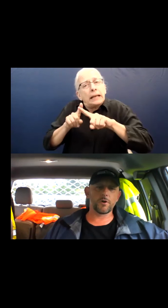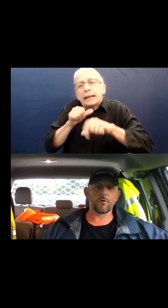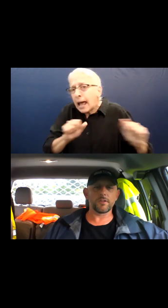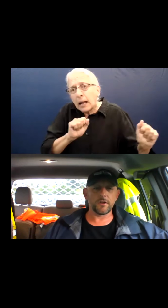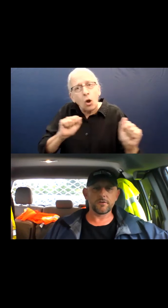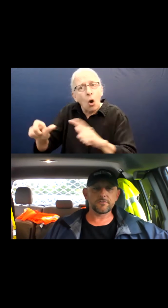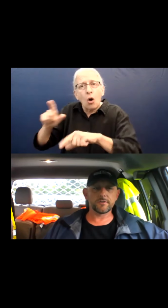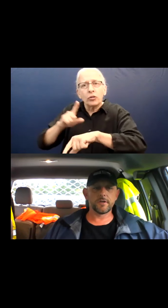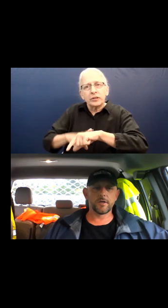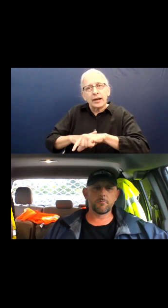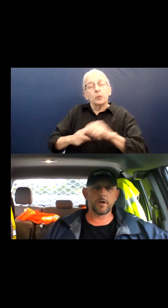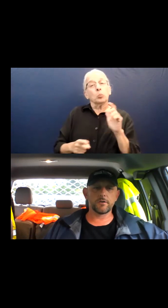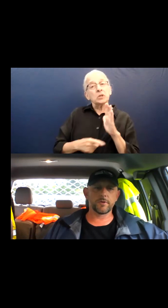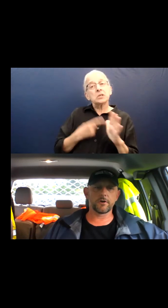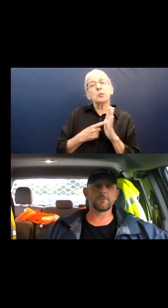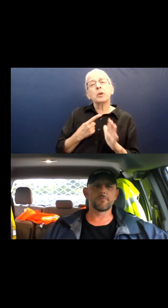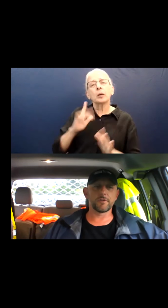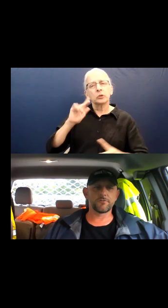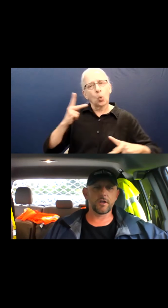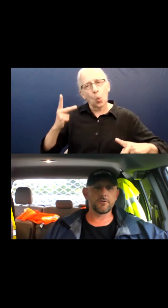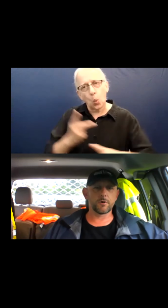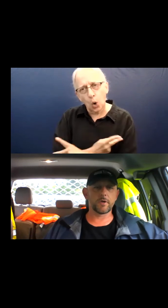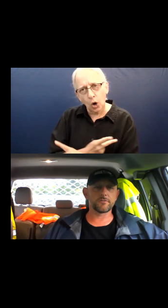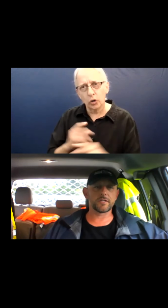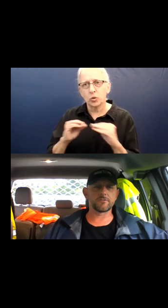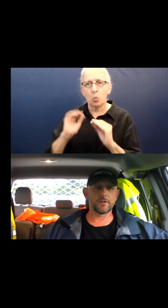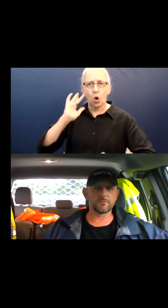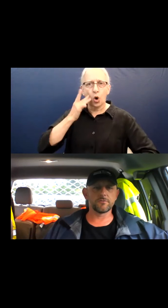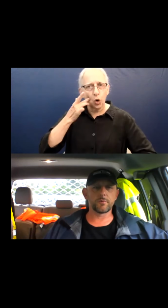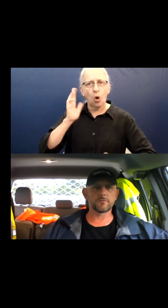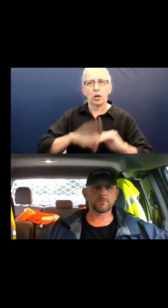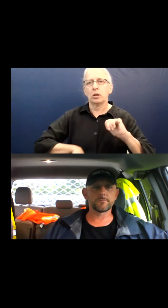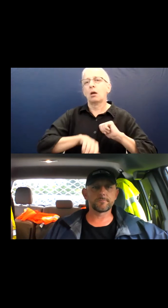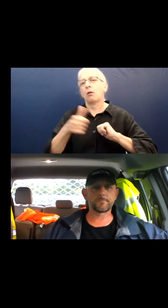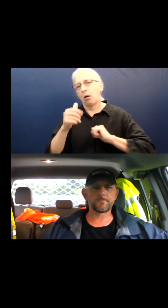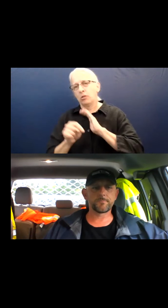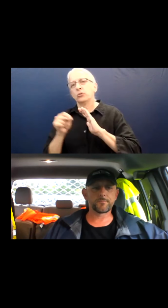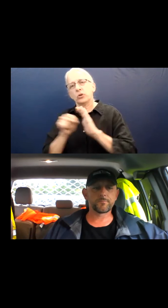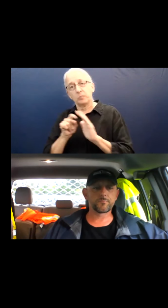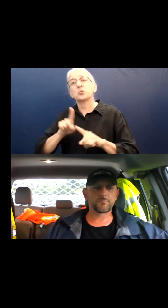may be more annoying than others, but we are definitely trying to do our best to get this done as soon as possible.